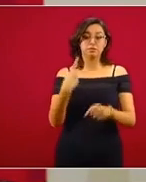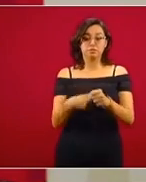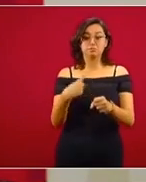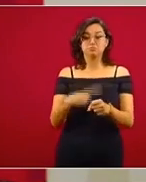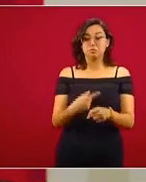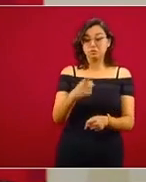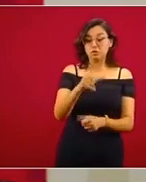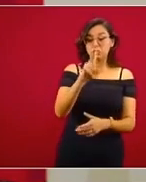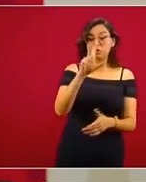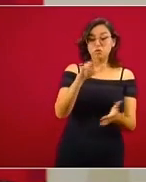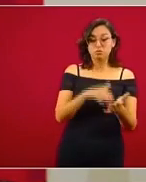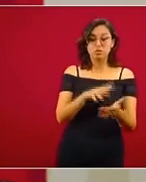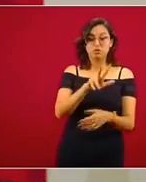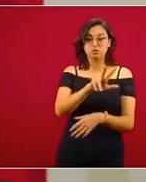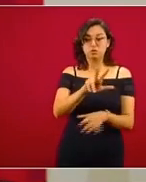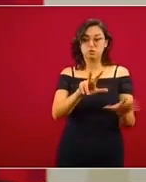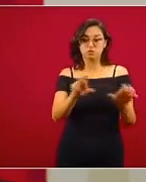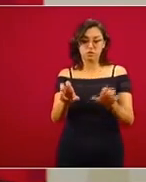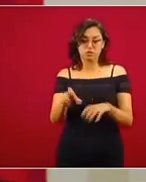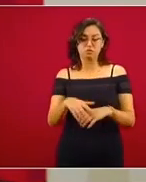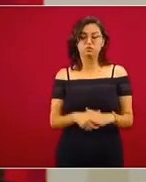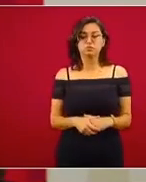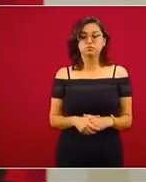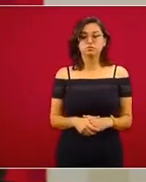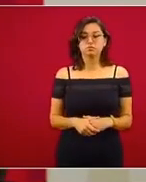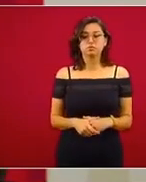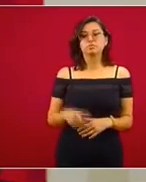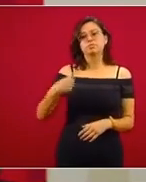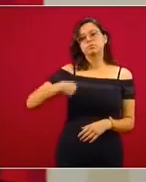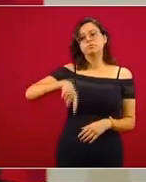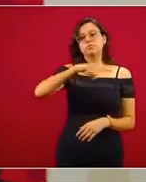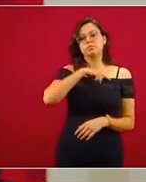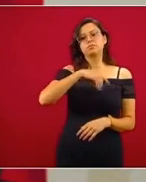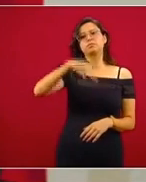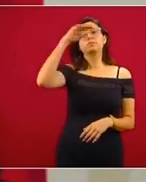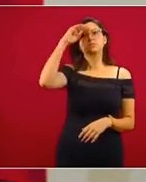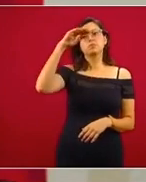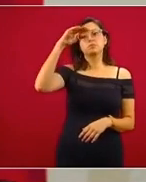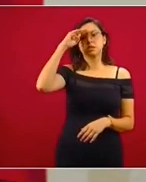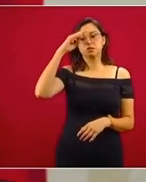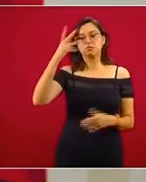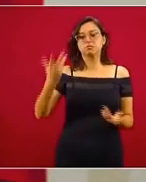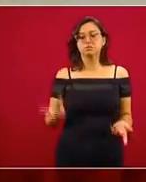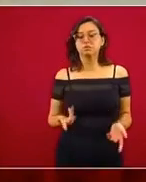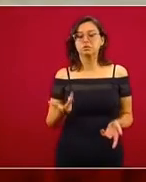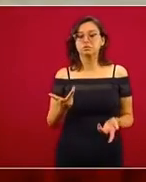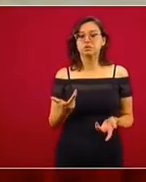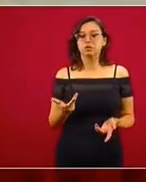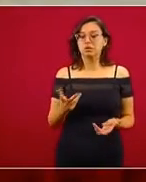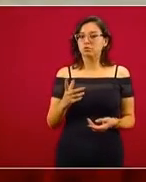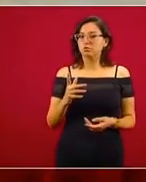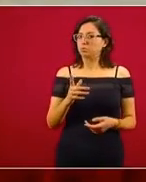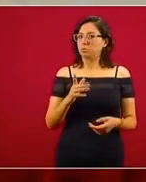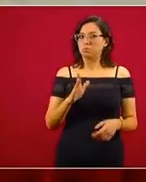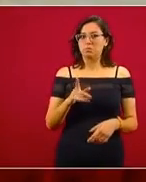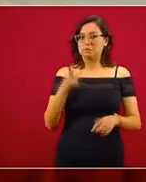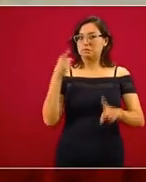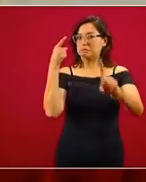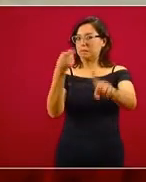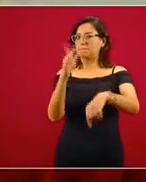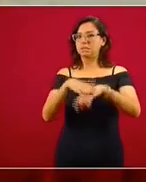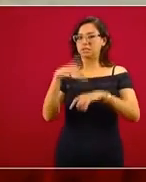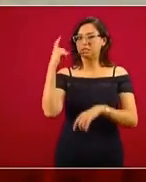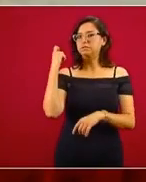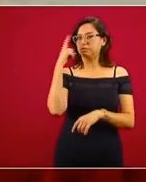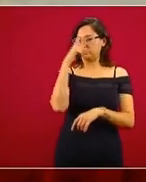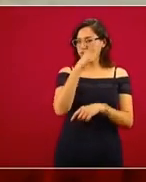more. 2,800, o sea, 1,000 más. We have seen Nosotros from hemos the considerado beginning, desde we've el looked at the inicio most challenging los escenarios scenarios, the más most retadores, difficult más ones. difíciles.